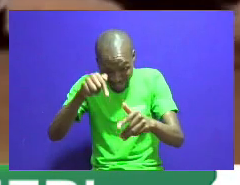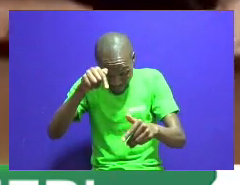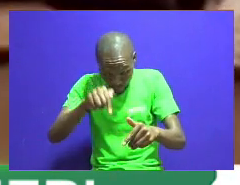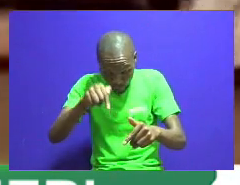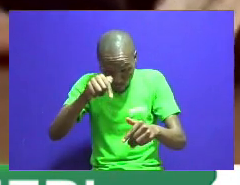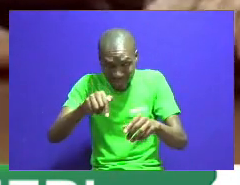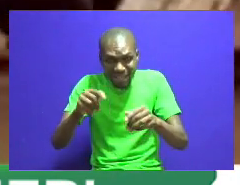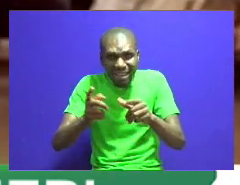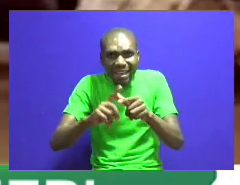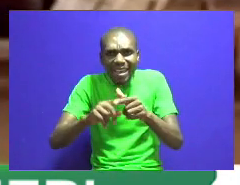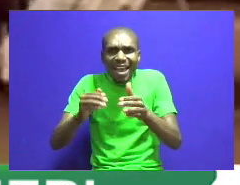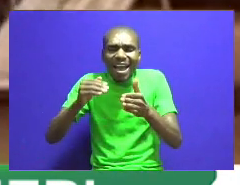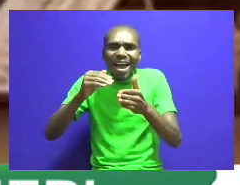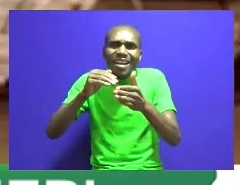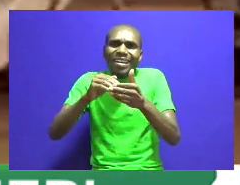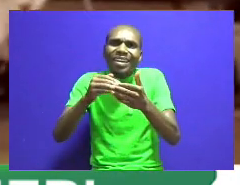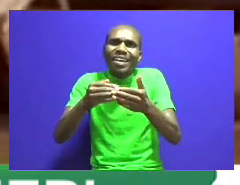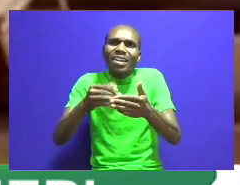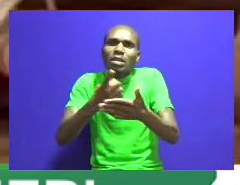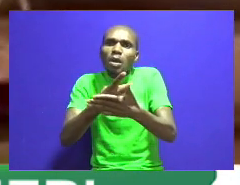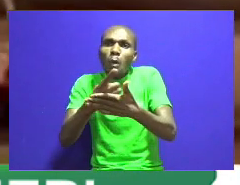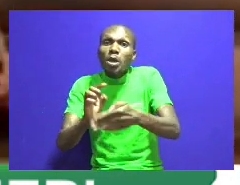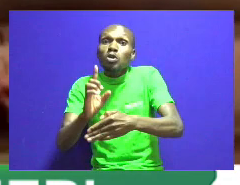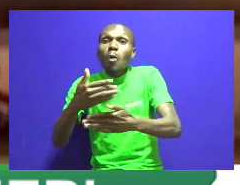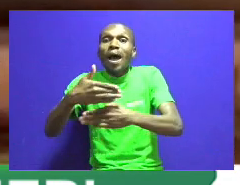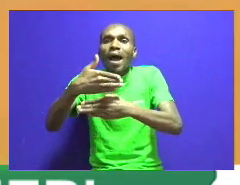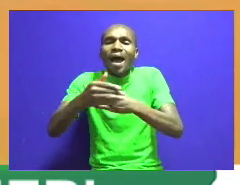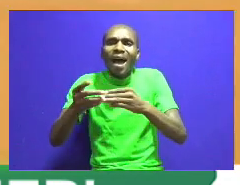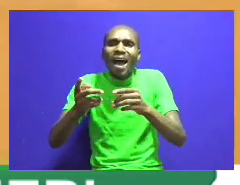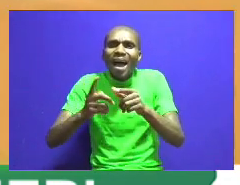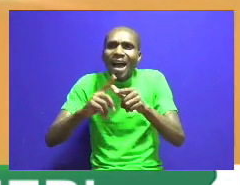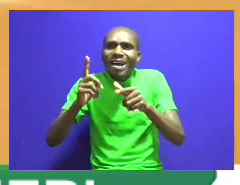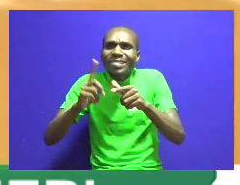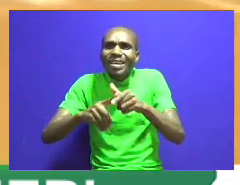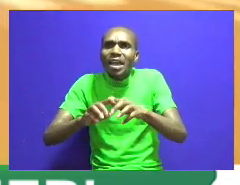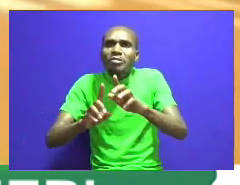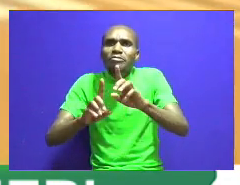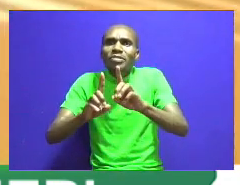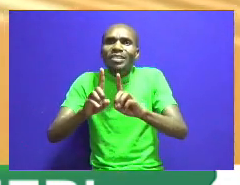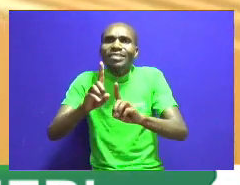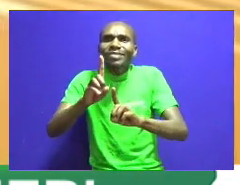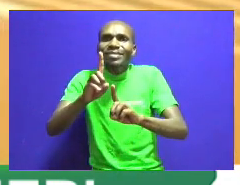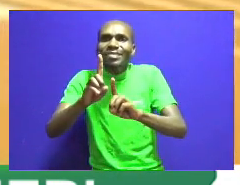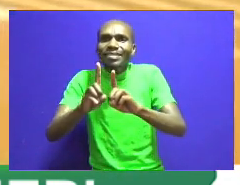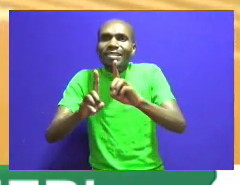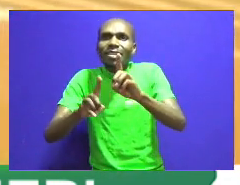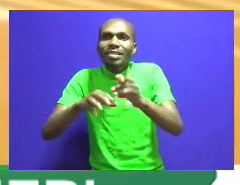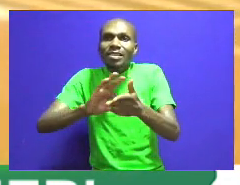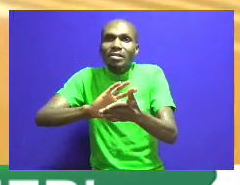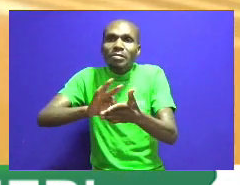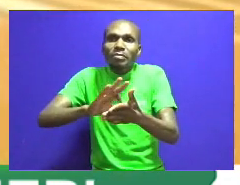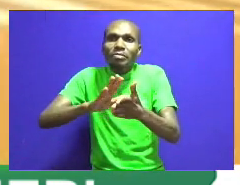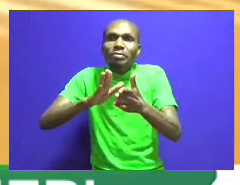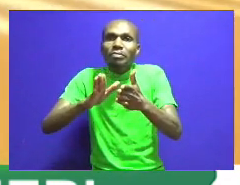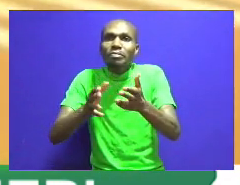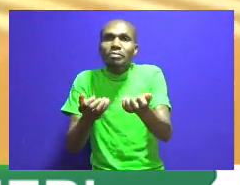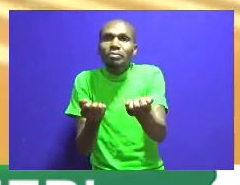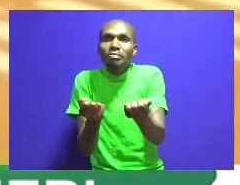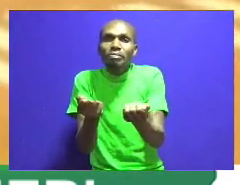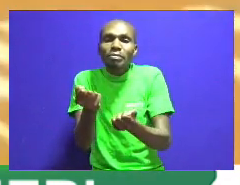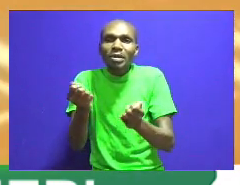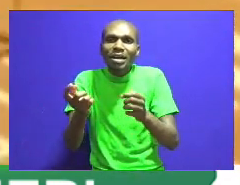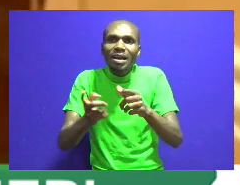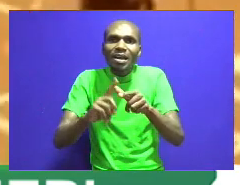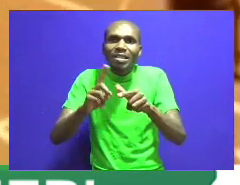immediately. Murkomen ni gata ebida sewiki ya merebosio, ni gobago chiko koleta ramo numuli kiobo tamba ze wizara yobo sombi,